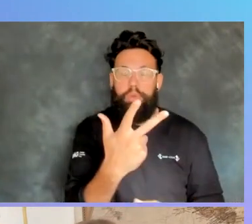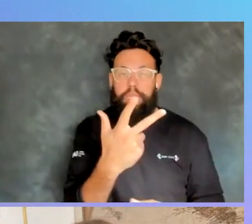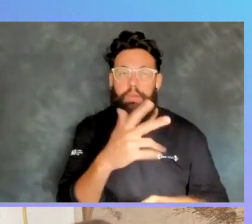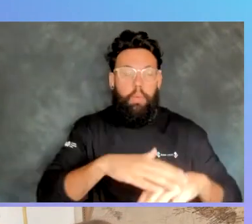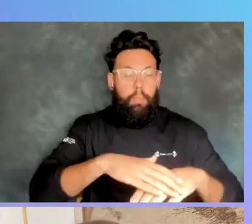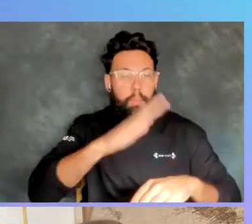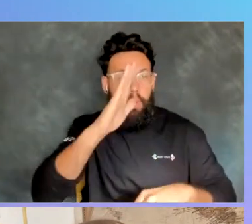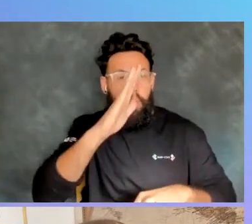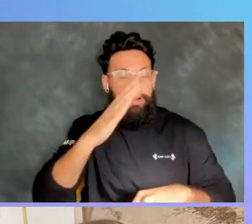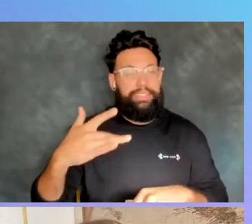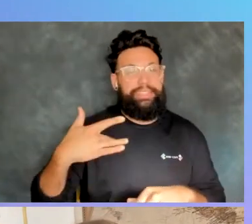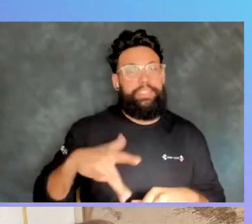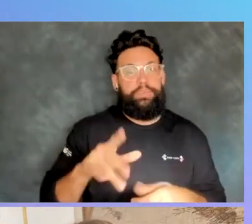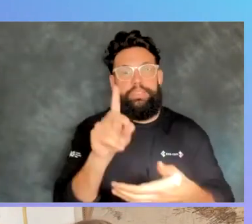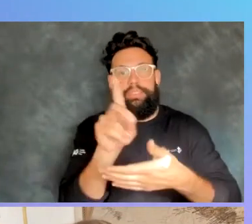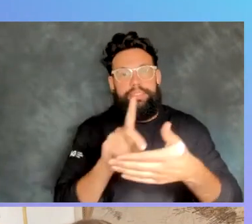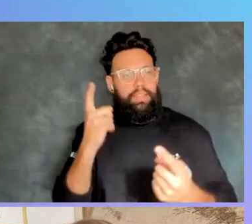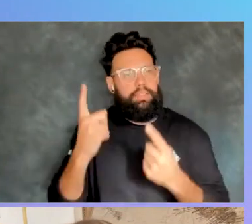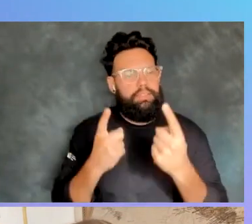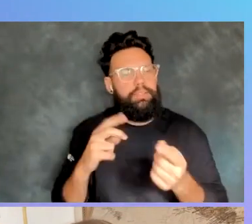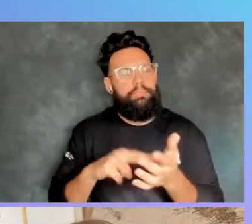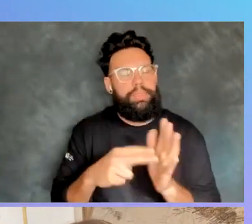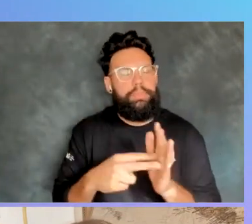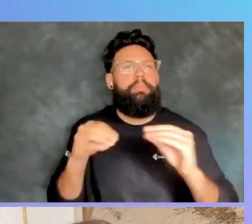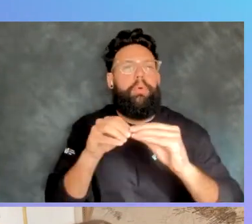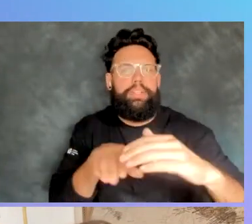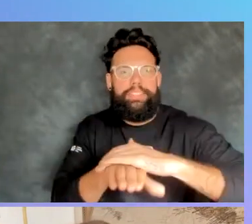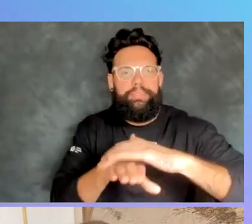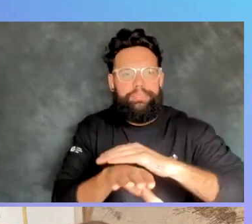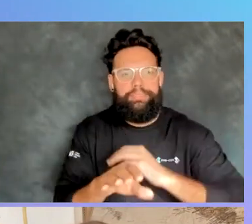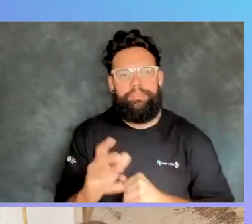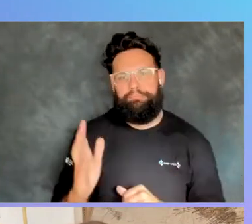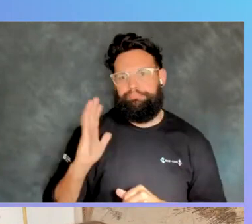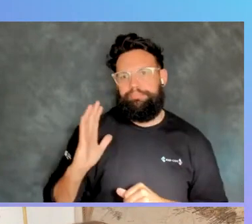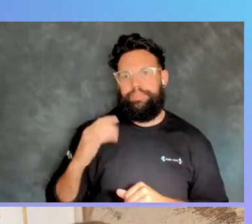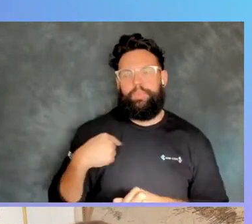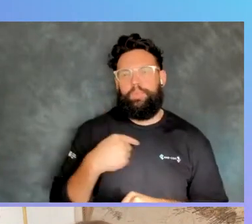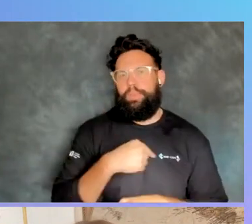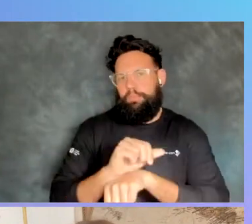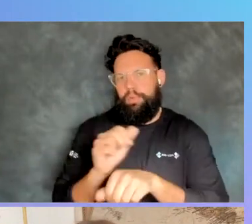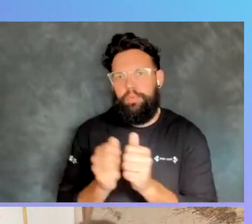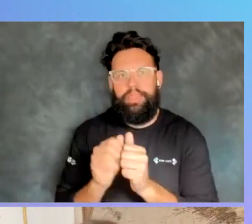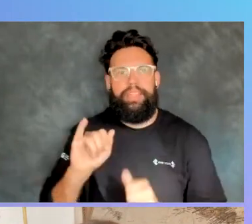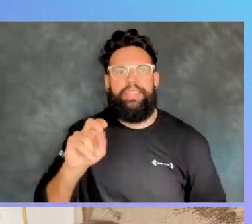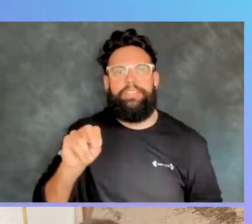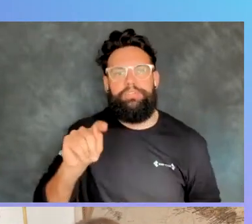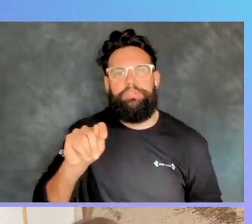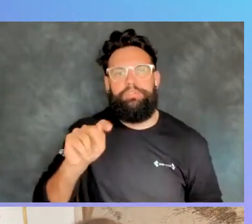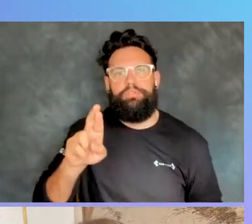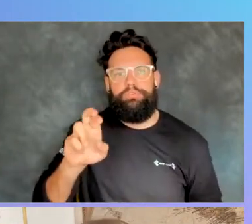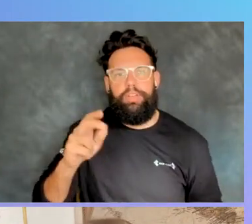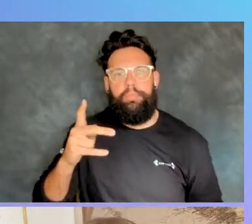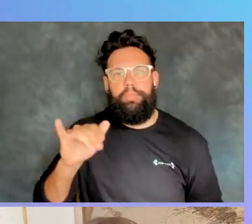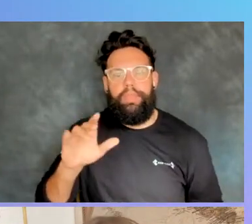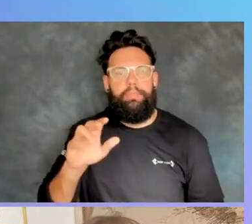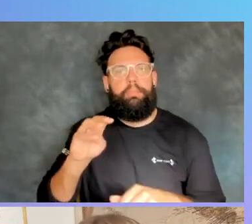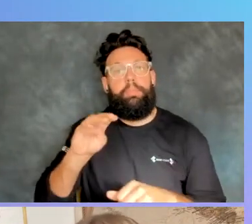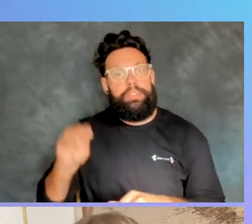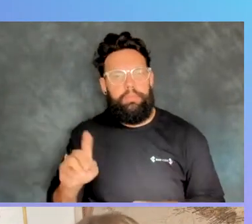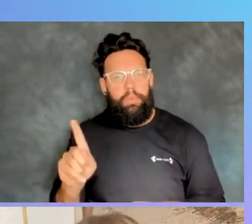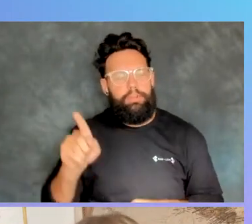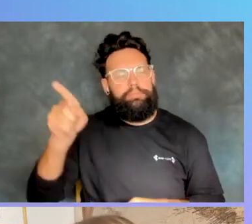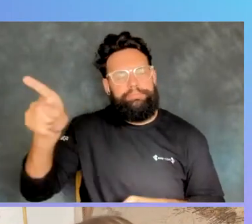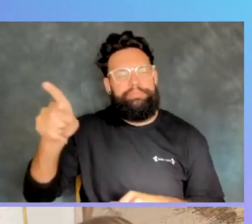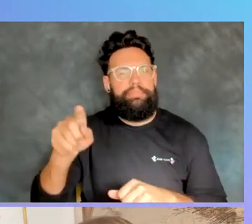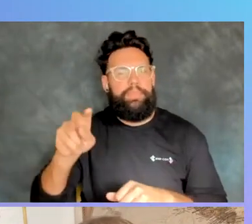So a few years back, the Ability Project partnered with the Intrepid Museum in New York City, and we designed a multisensory exhibit and